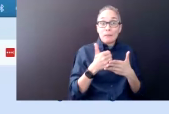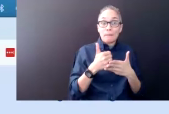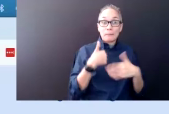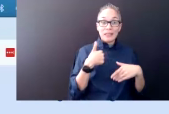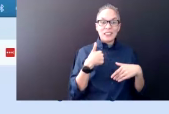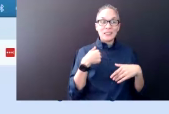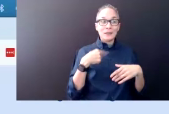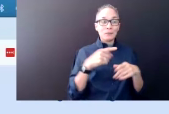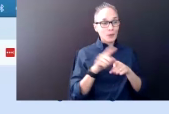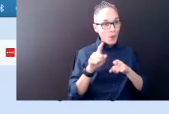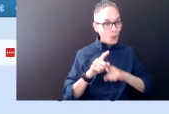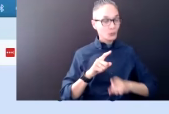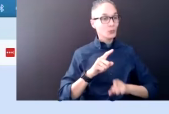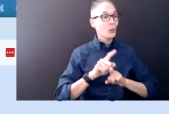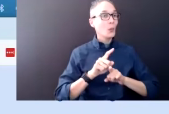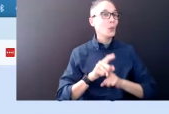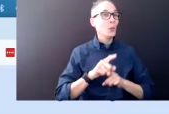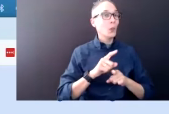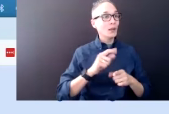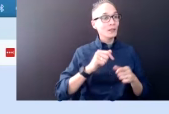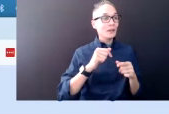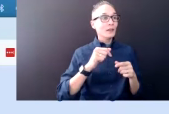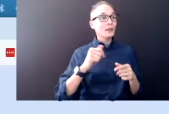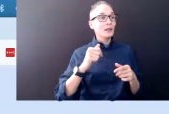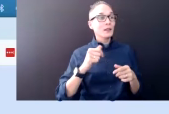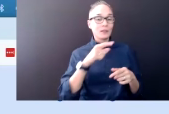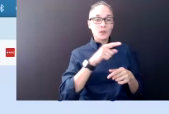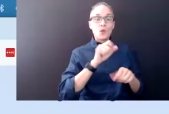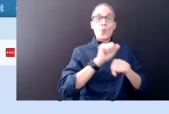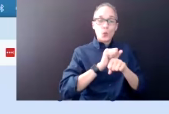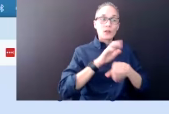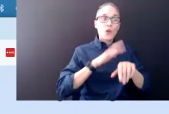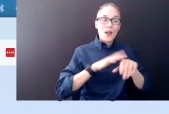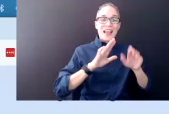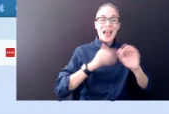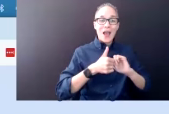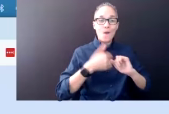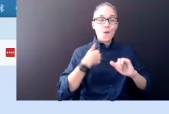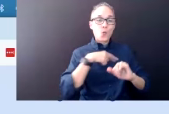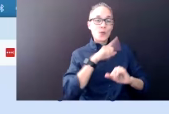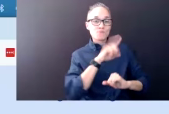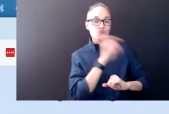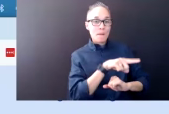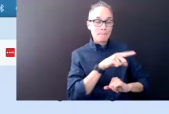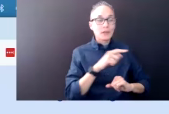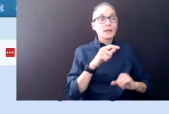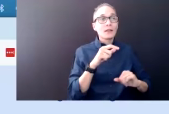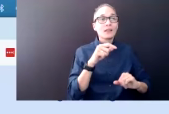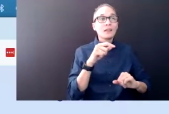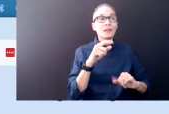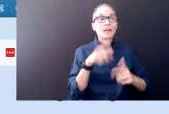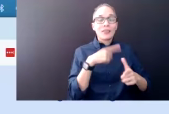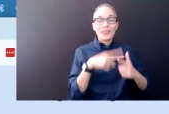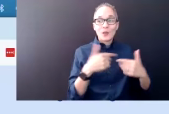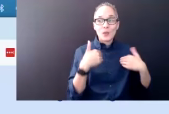that part of the important thing we need to also do is actually work on the way we prompt the interaction so that we get